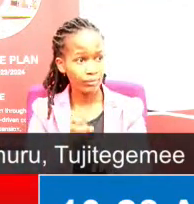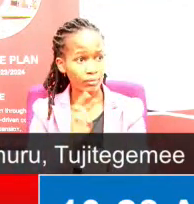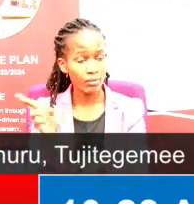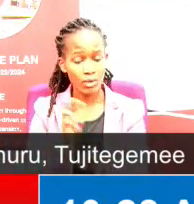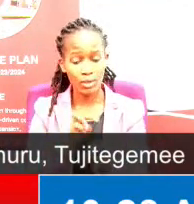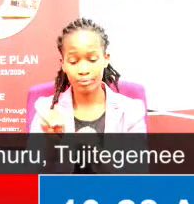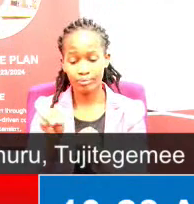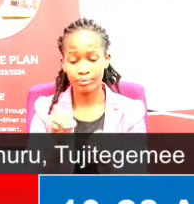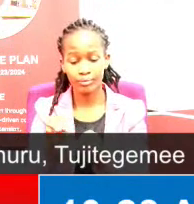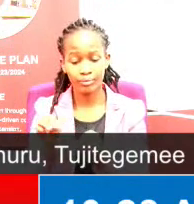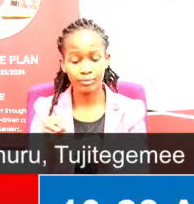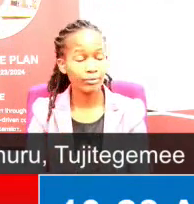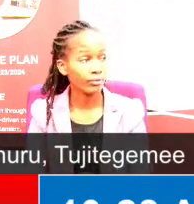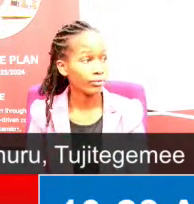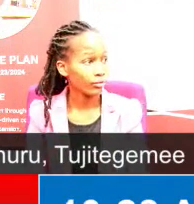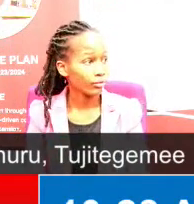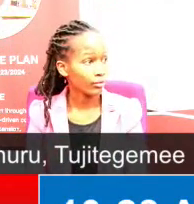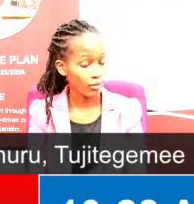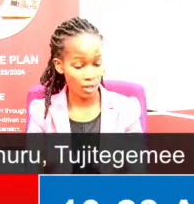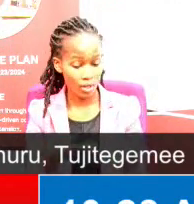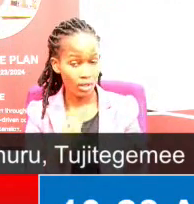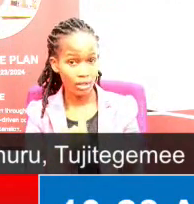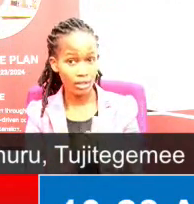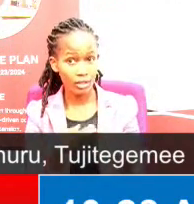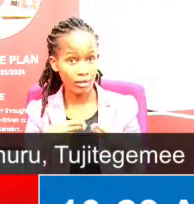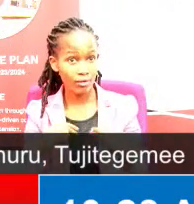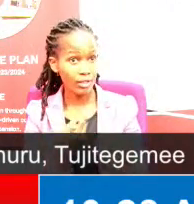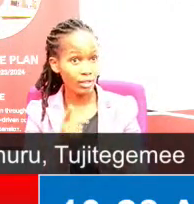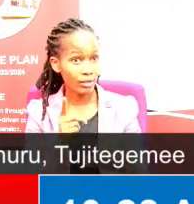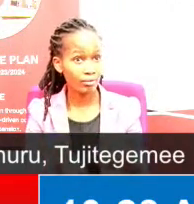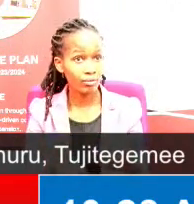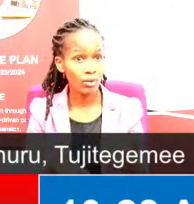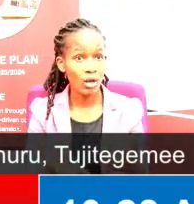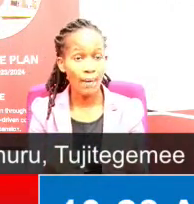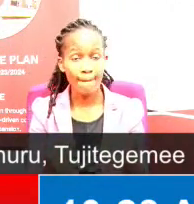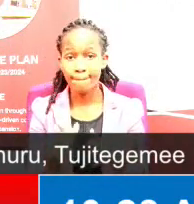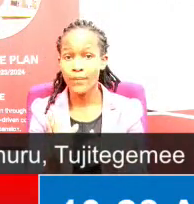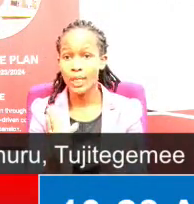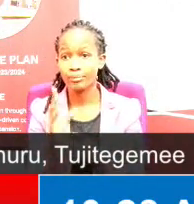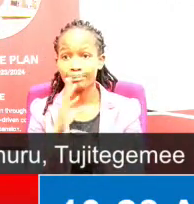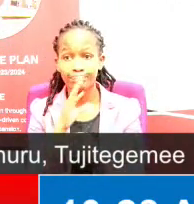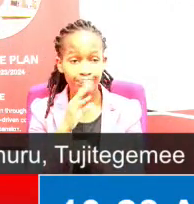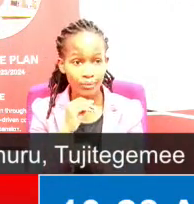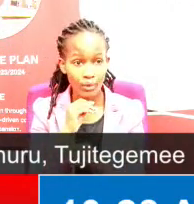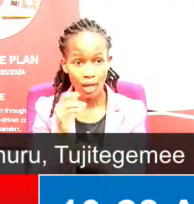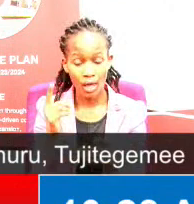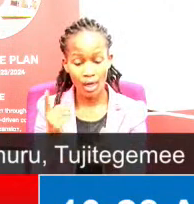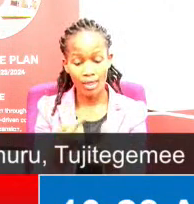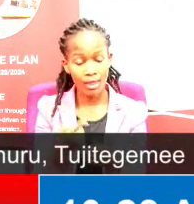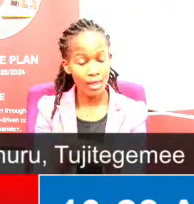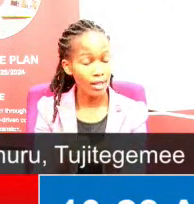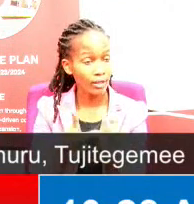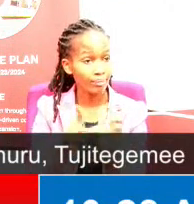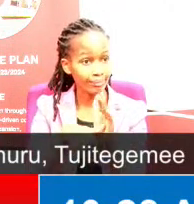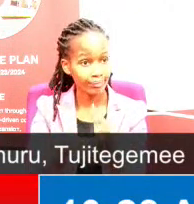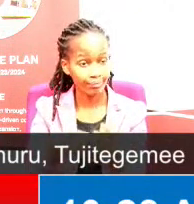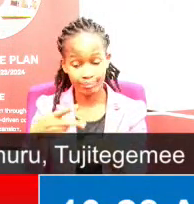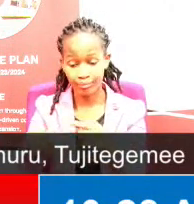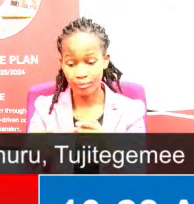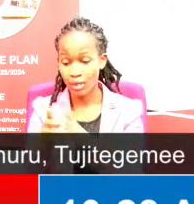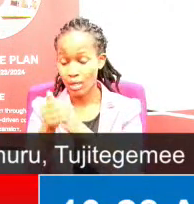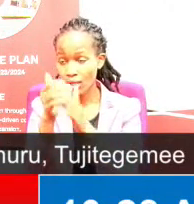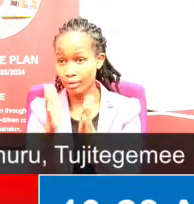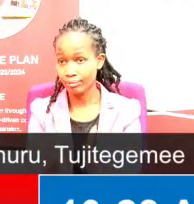Management. He will give us opening remarks, after which, as the process